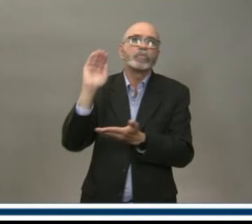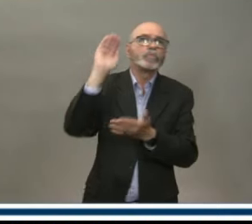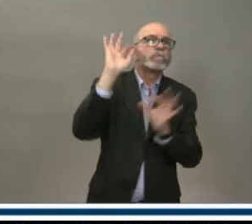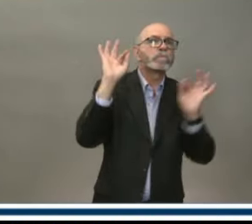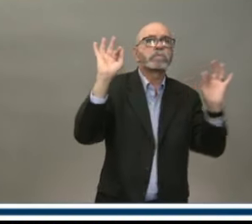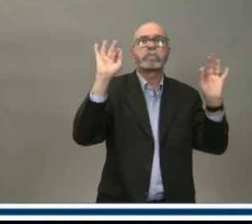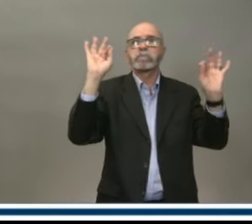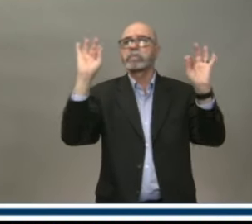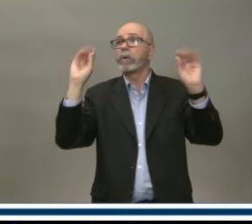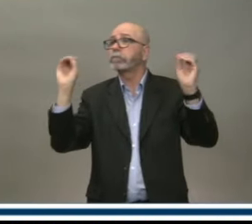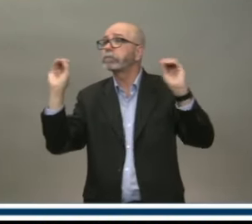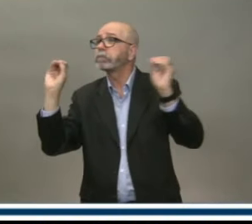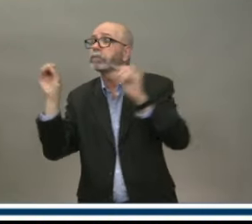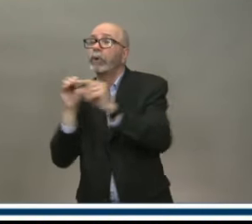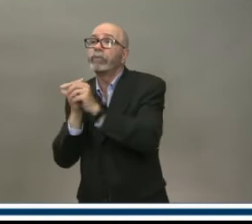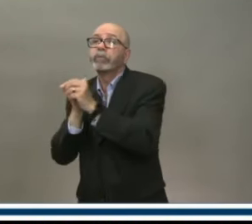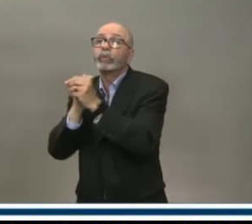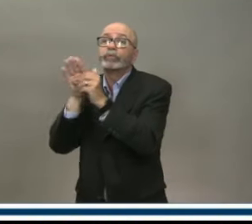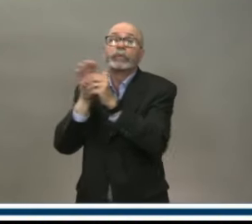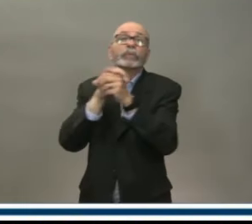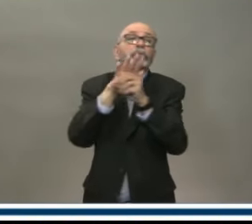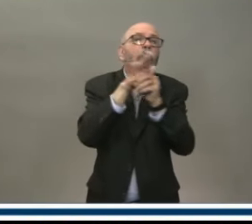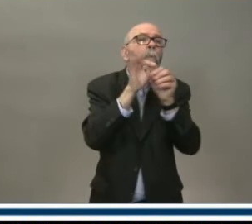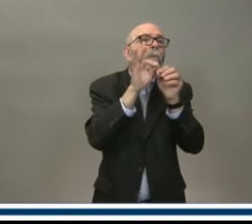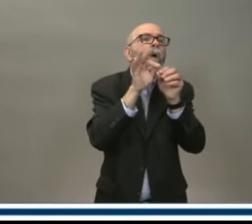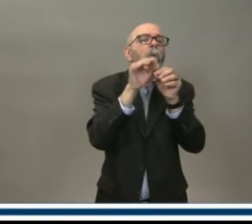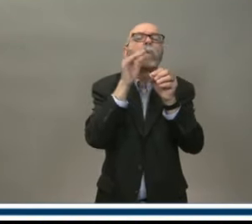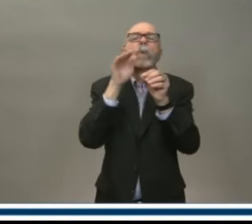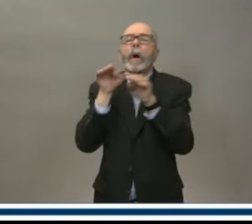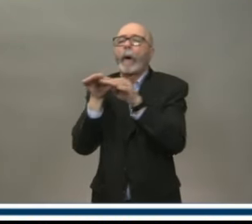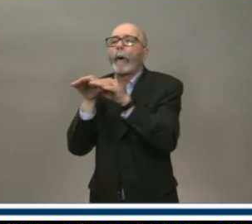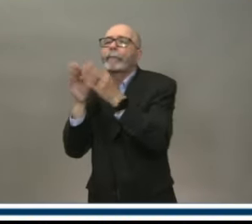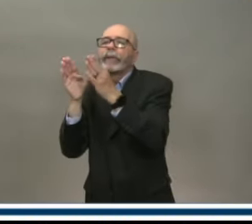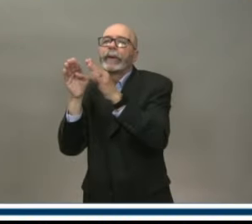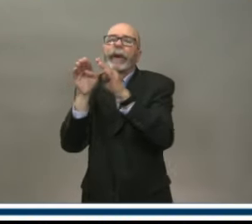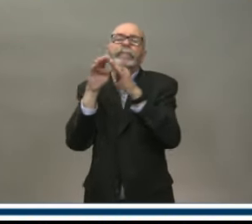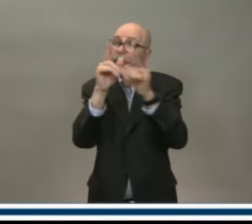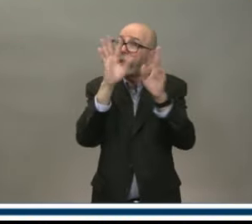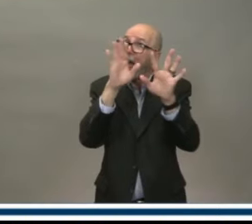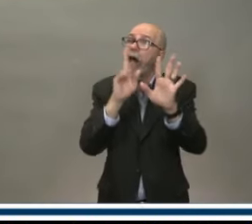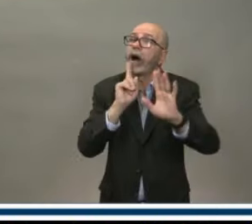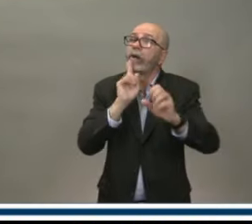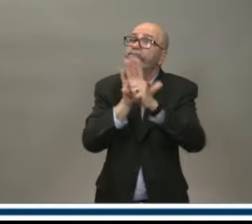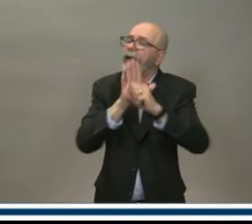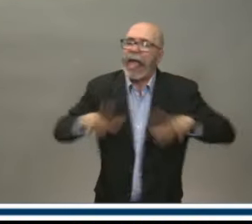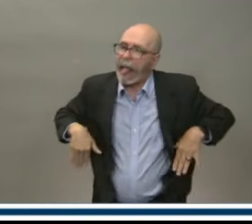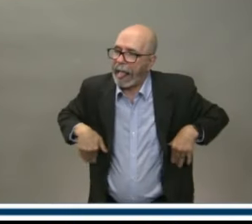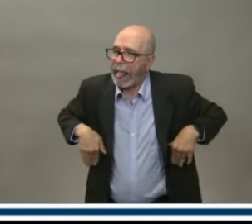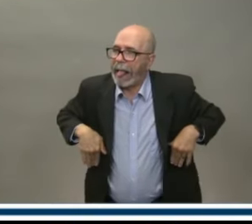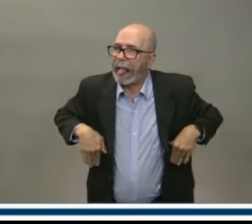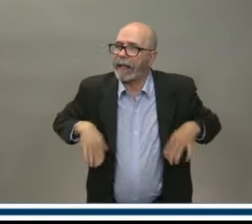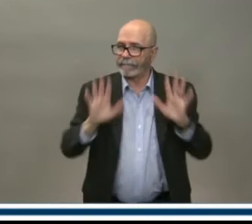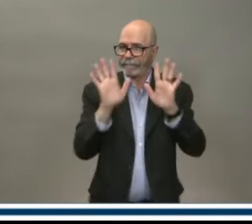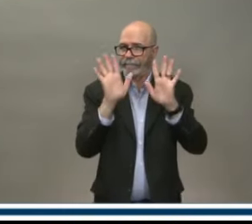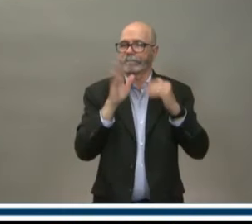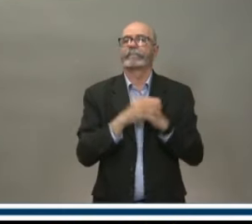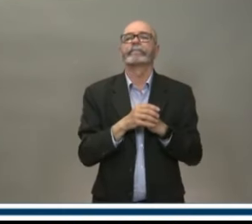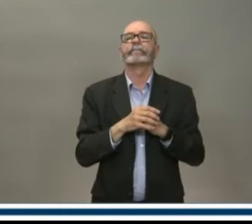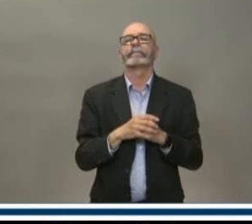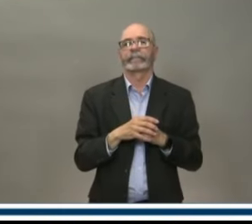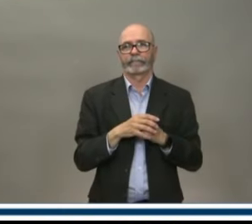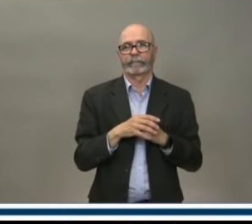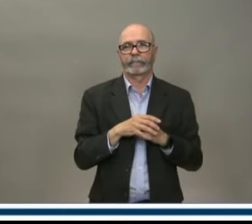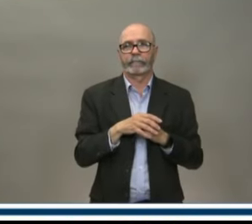up, but we're not there yet. Go ahead, Sharon, with your follow-up. Thank you. Dr. Strang,